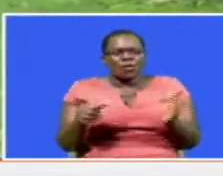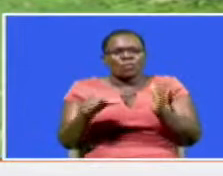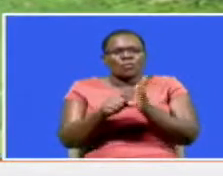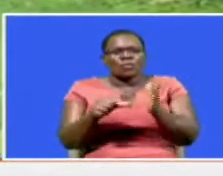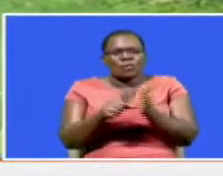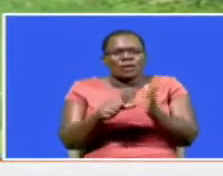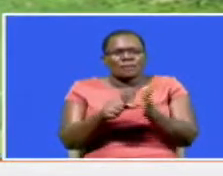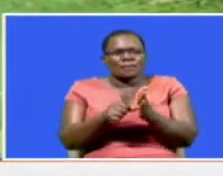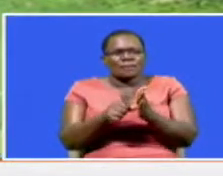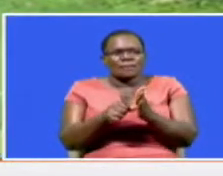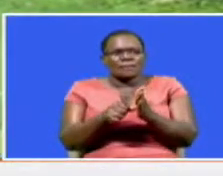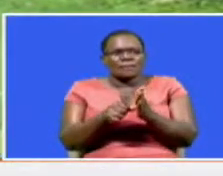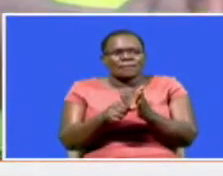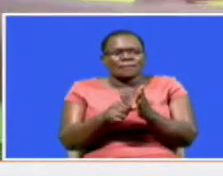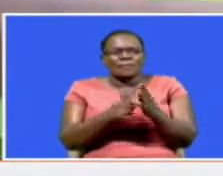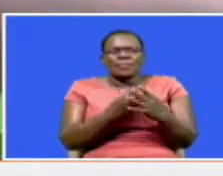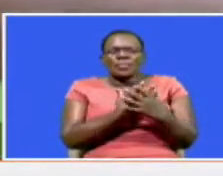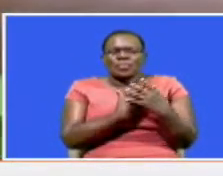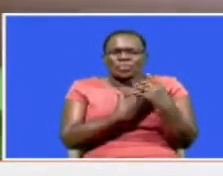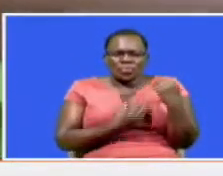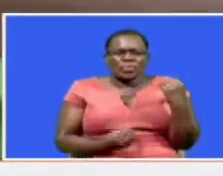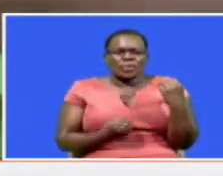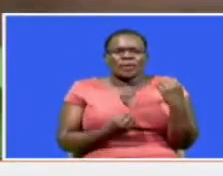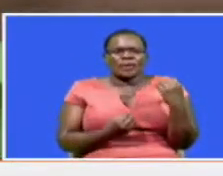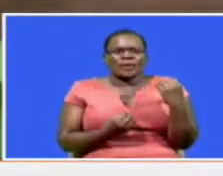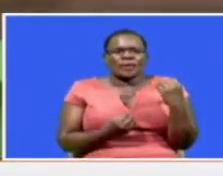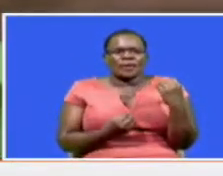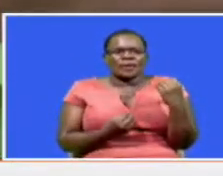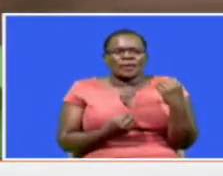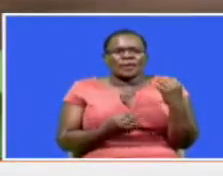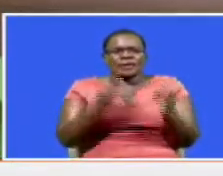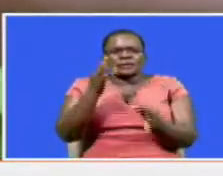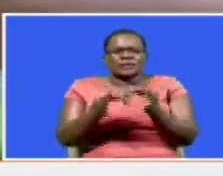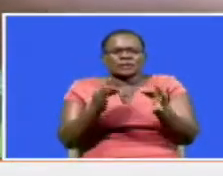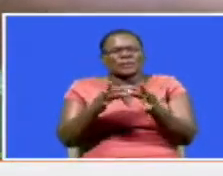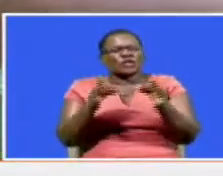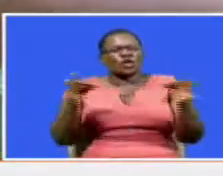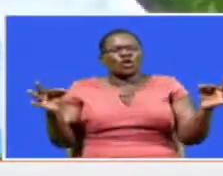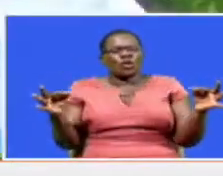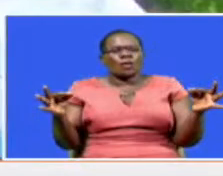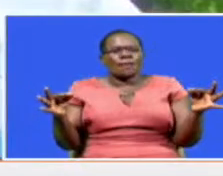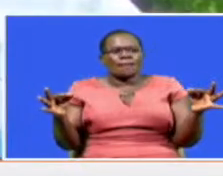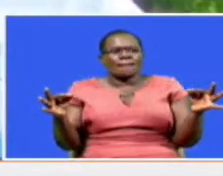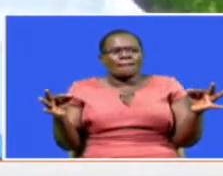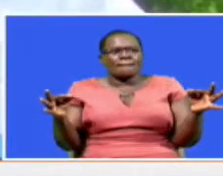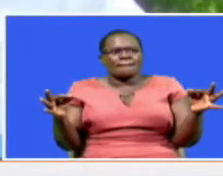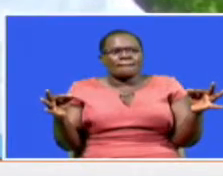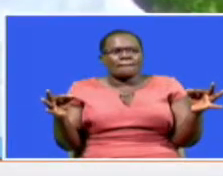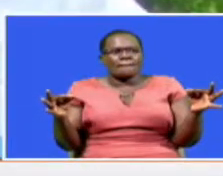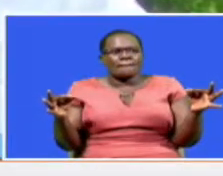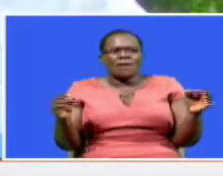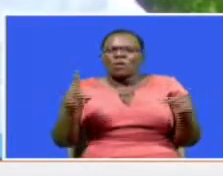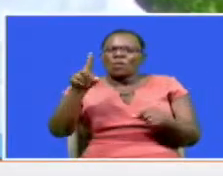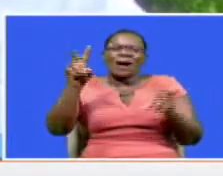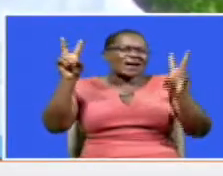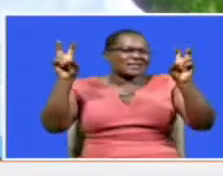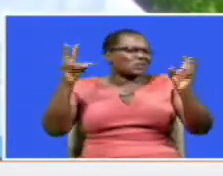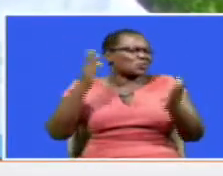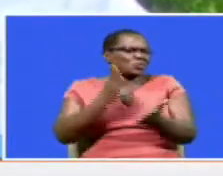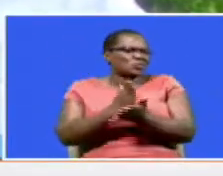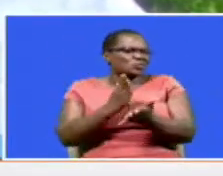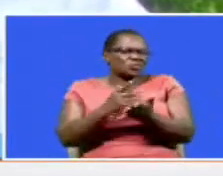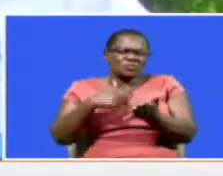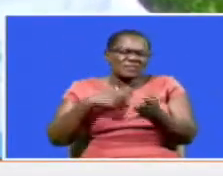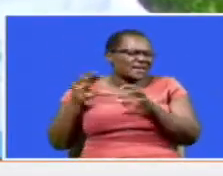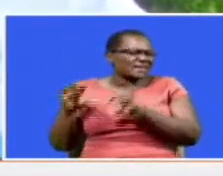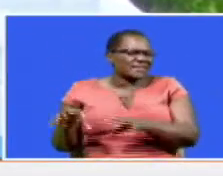have almost rendered him a recluse as the harsh societal judgment takes a toll order on him. Jamani ishu moja tu